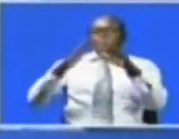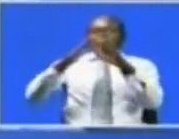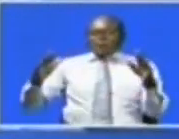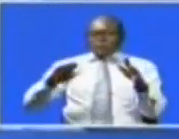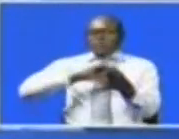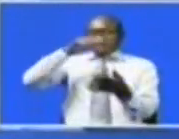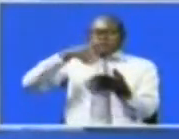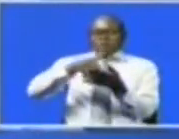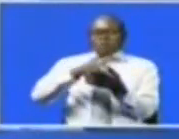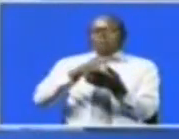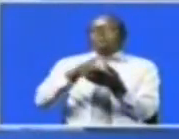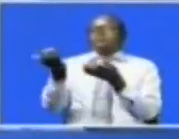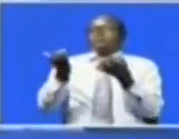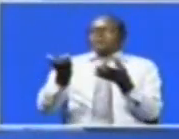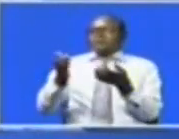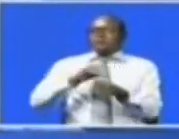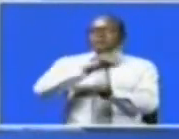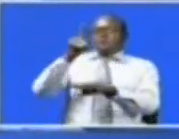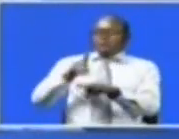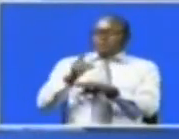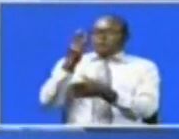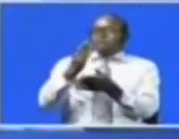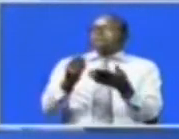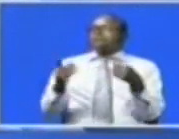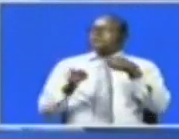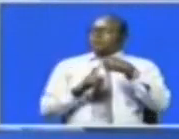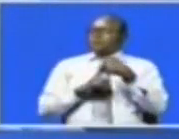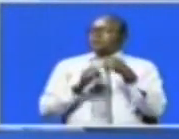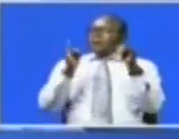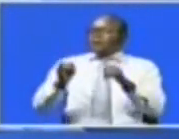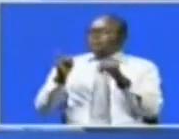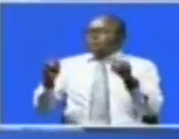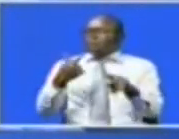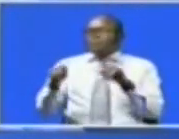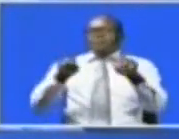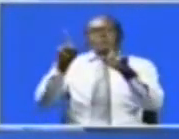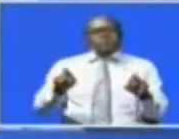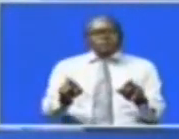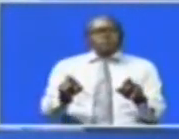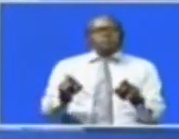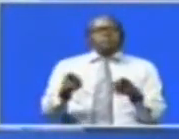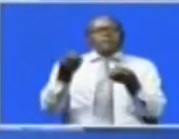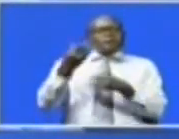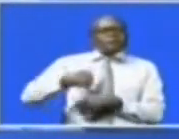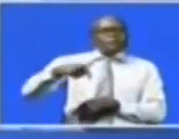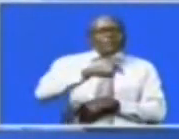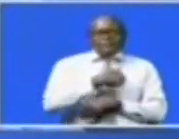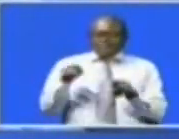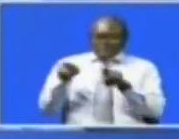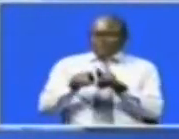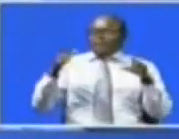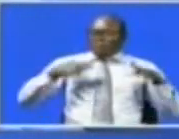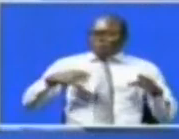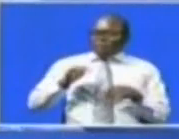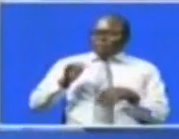central business district. Six individuals, even some of their names were released. And the question here is, would you tell us if these are the same